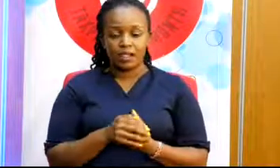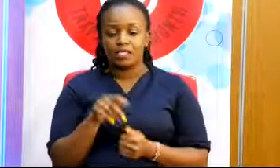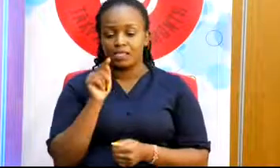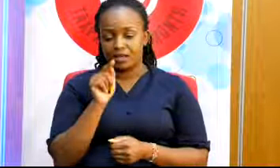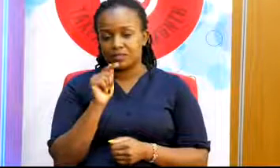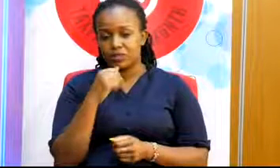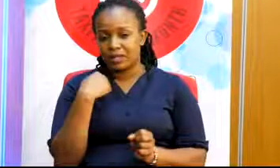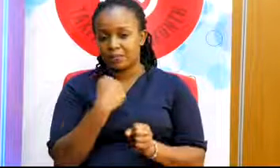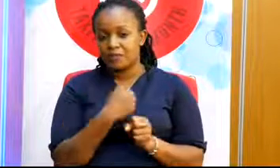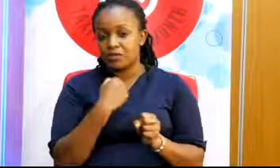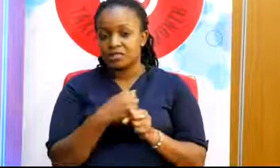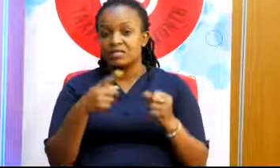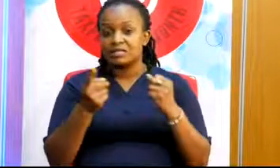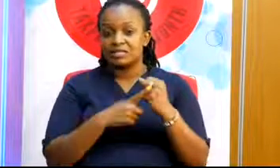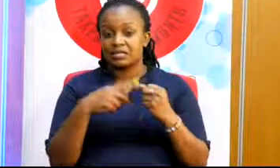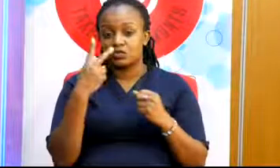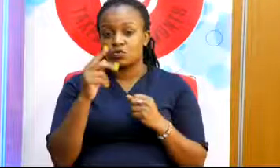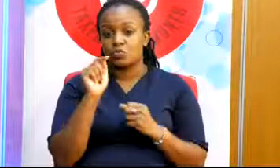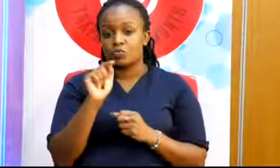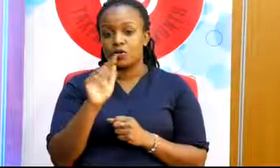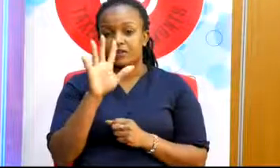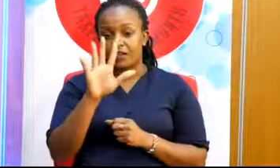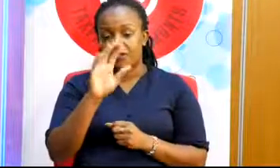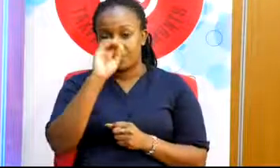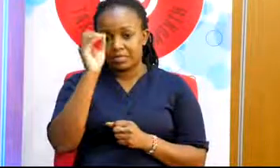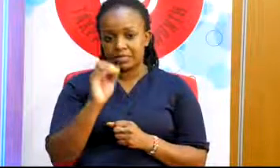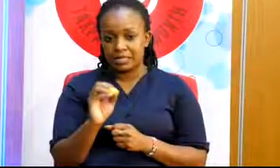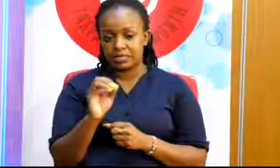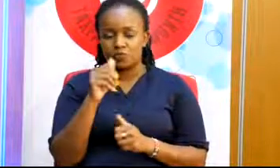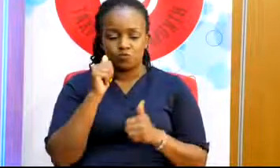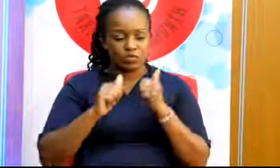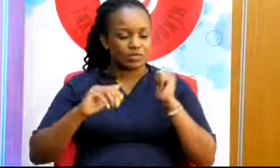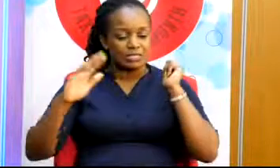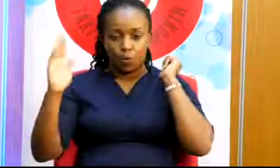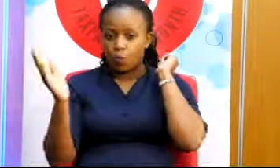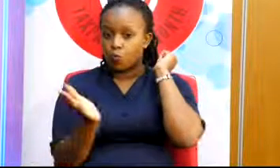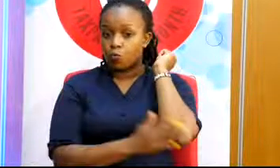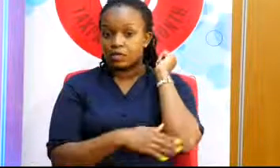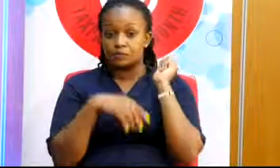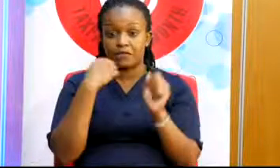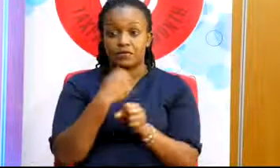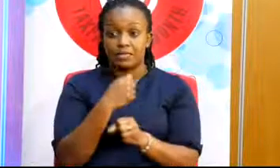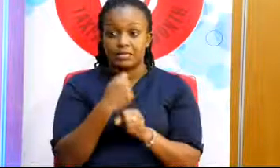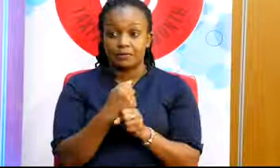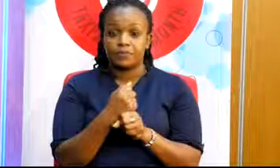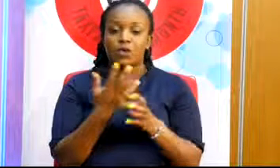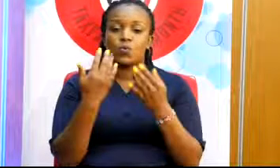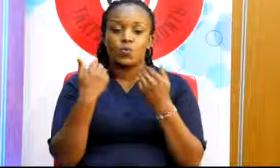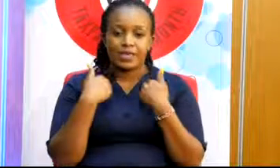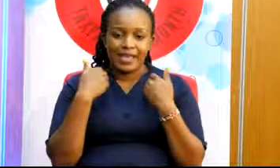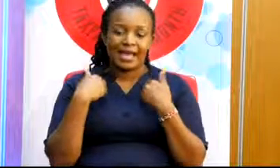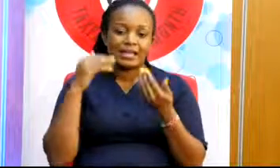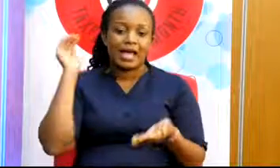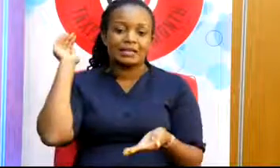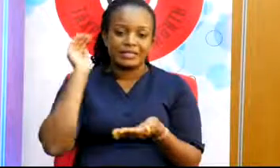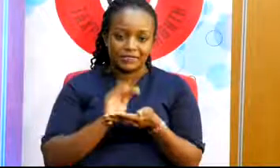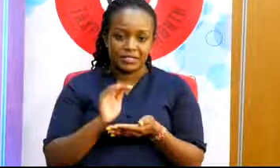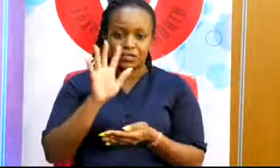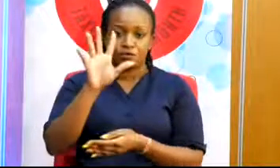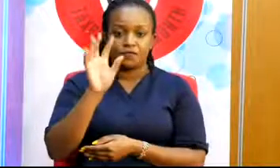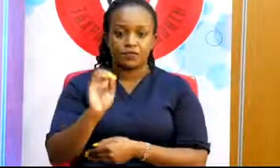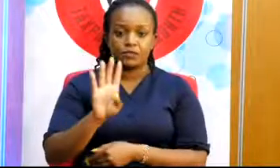a performance of 62.2%, which is our worst performance. We had a deficit that particular month of 50